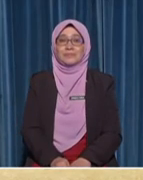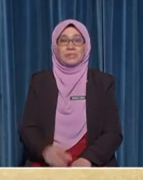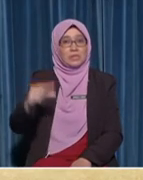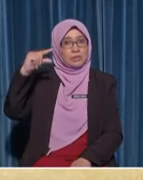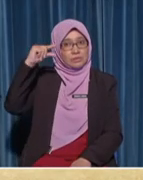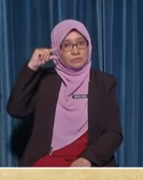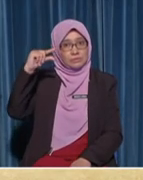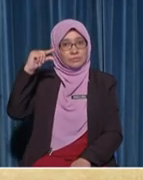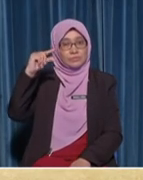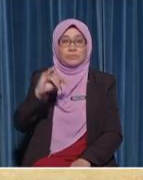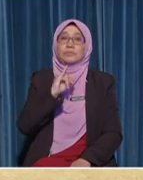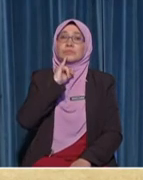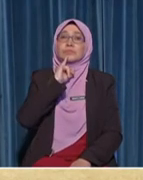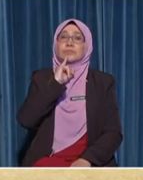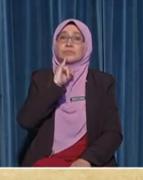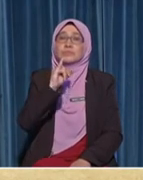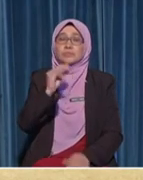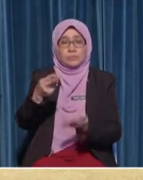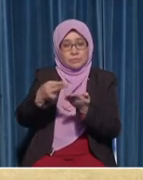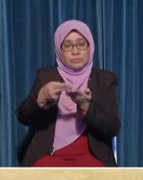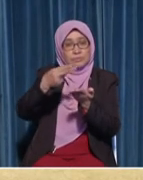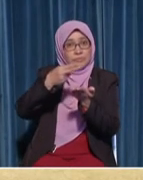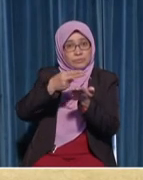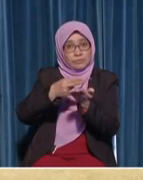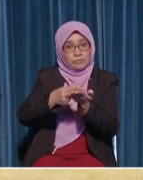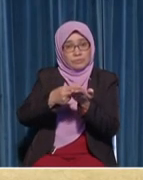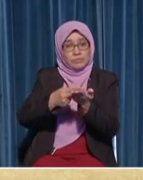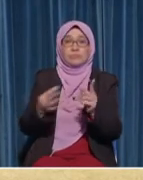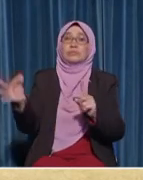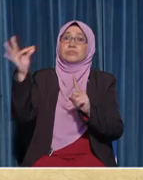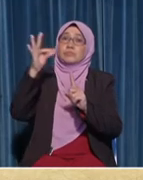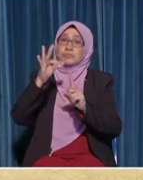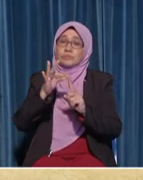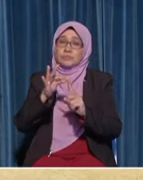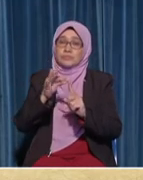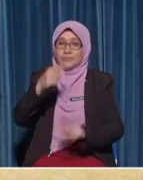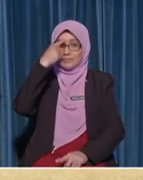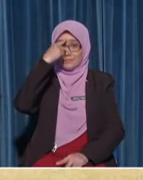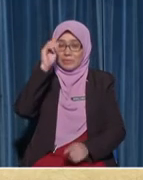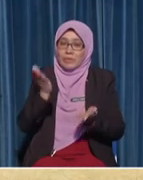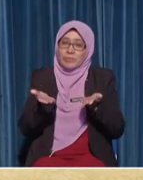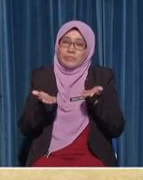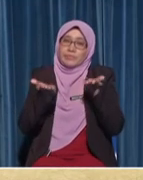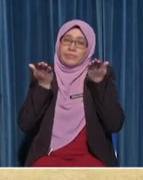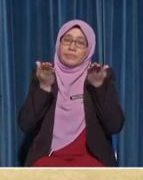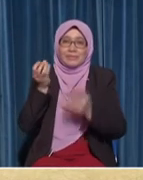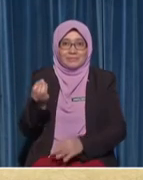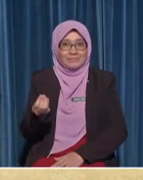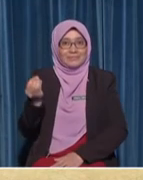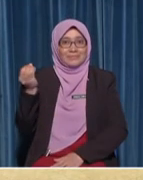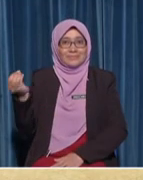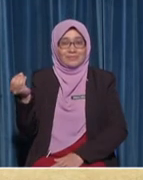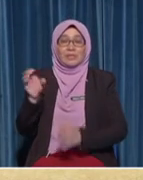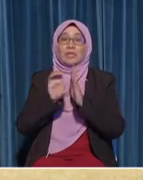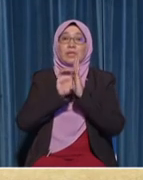Gram is the unit of mass suitable for light objects